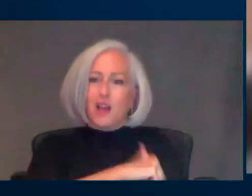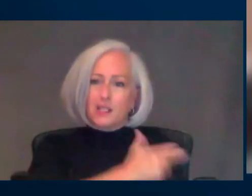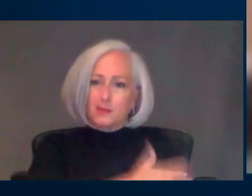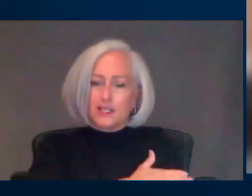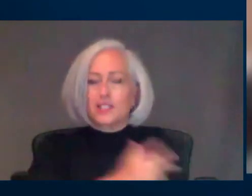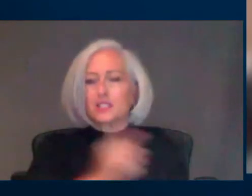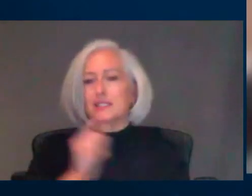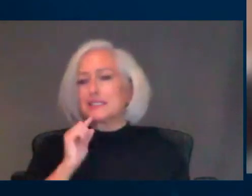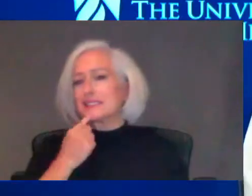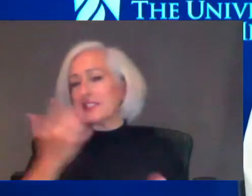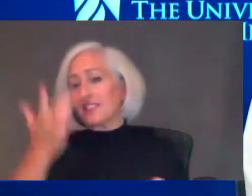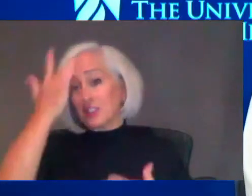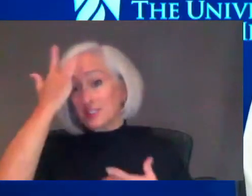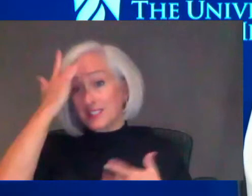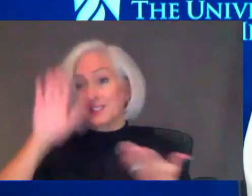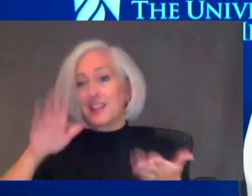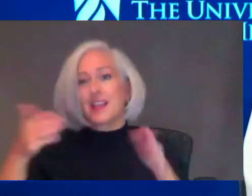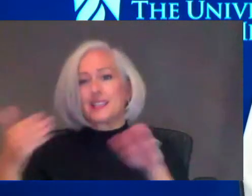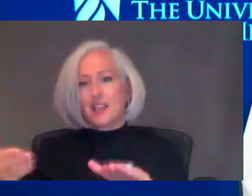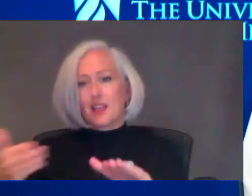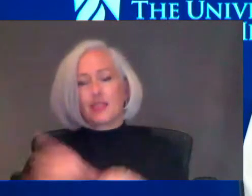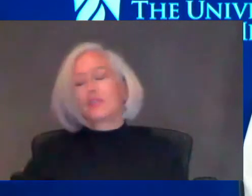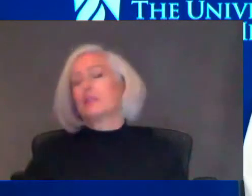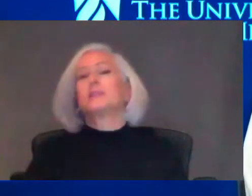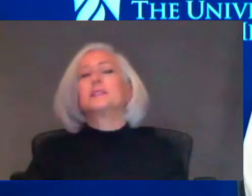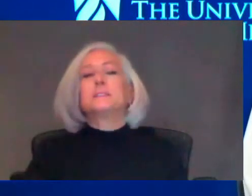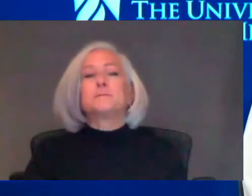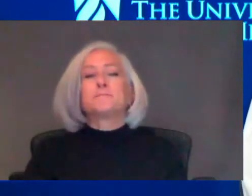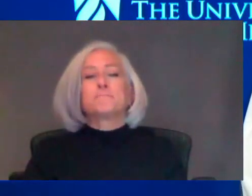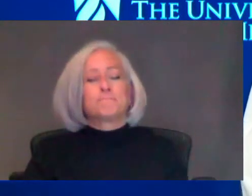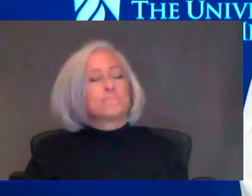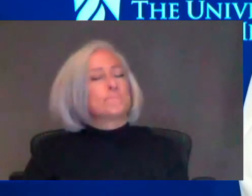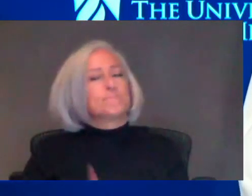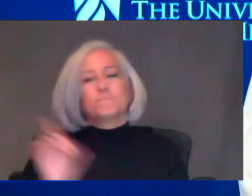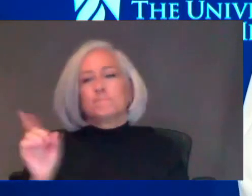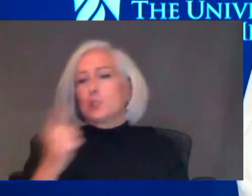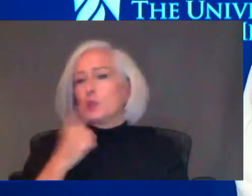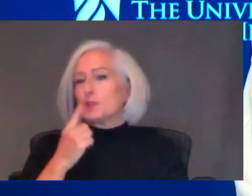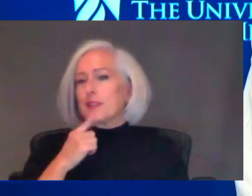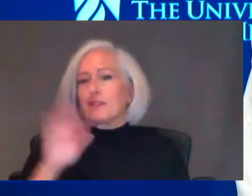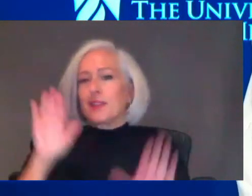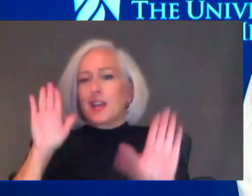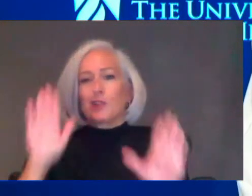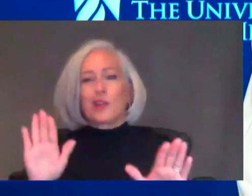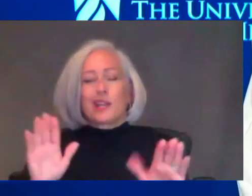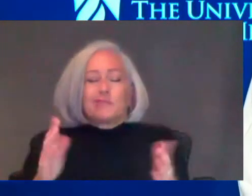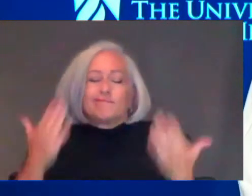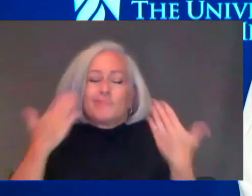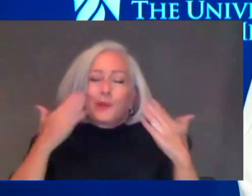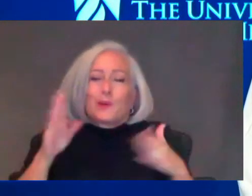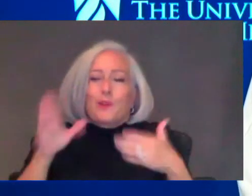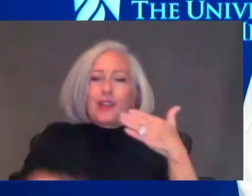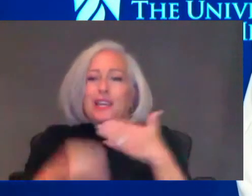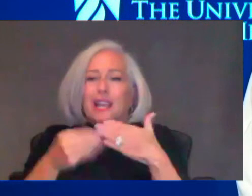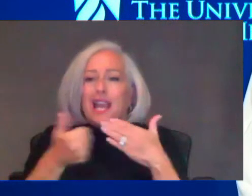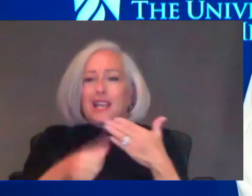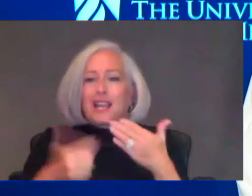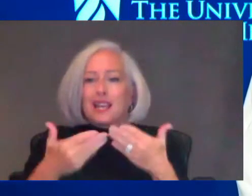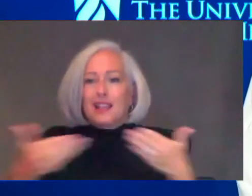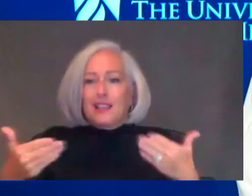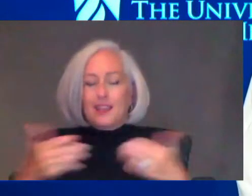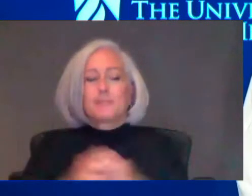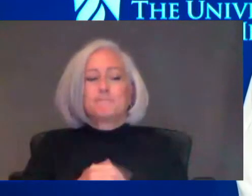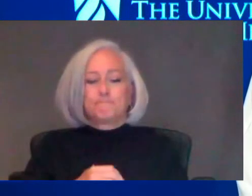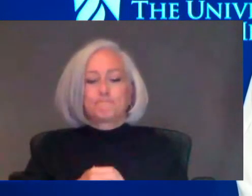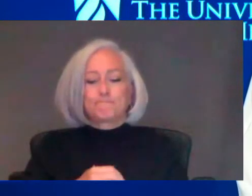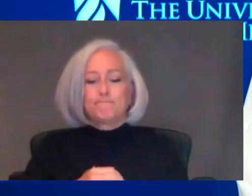I know I do. I know we all do. Everybody out there needs to as well.